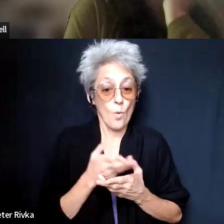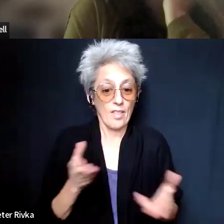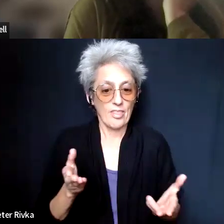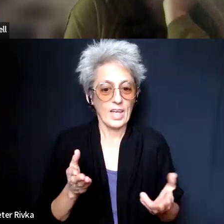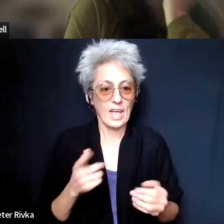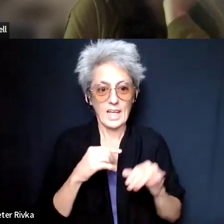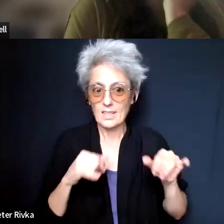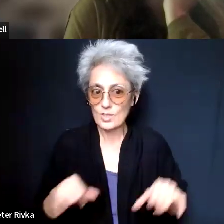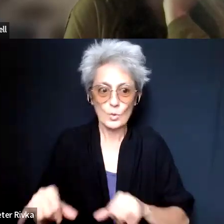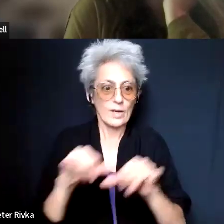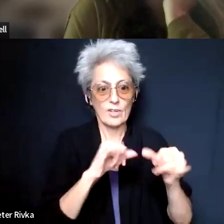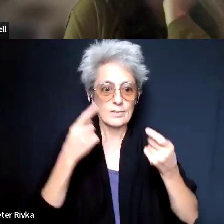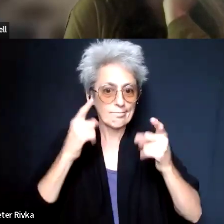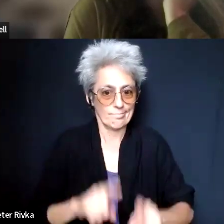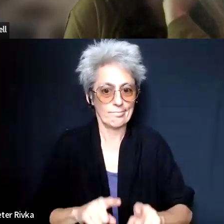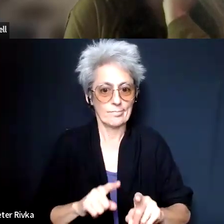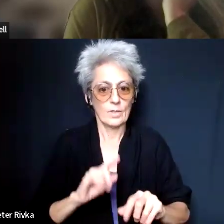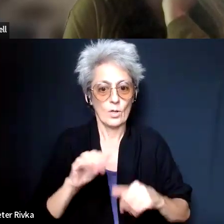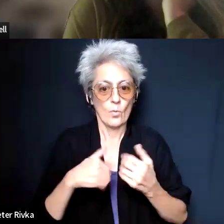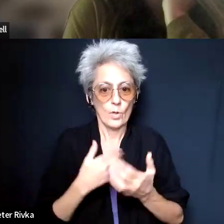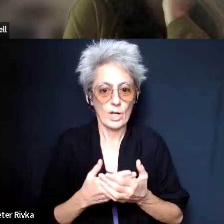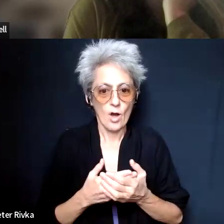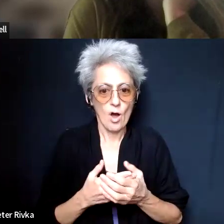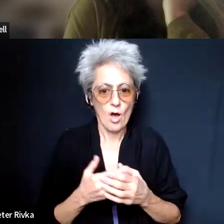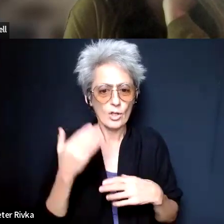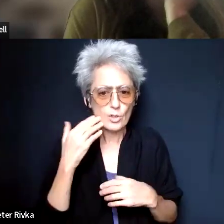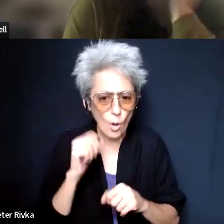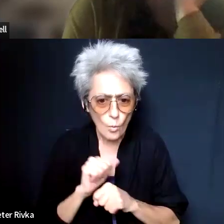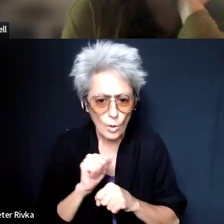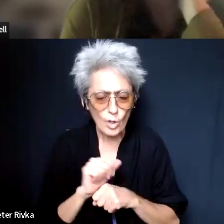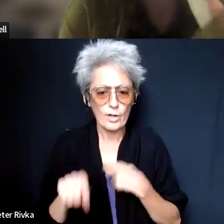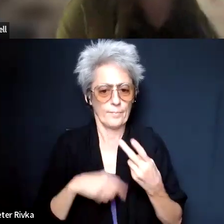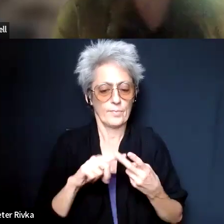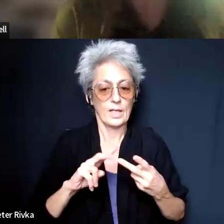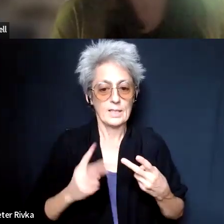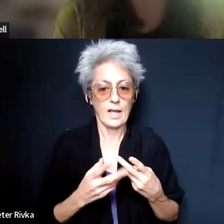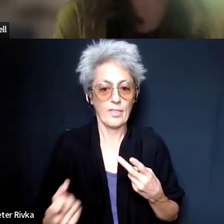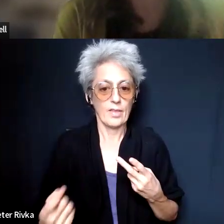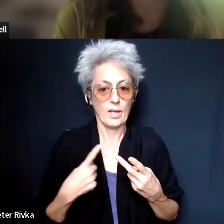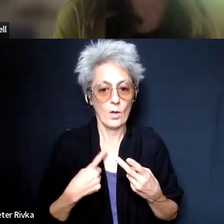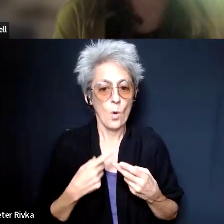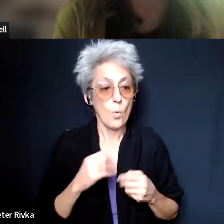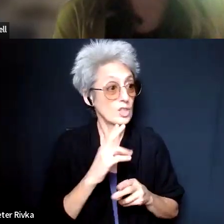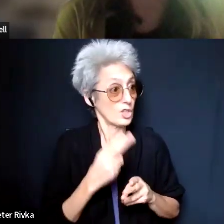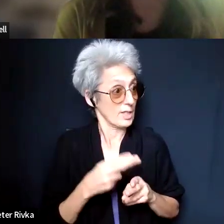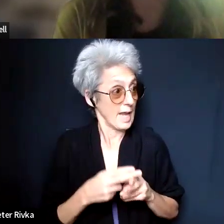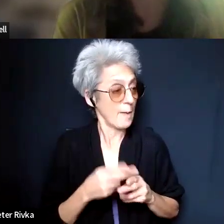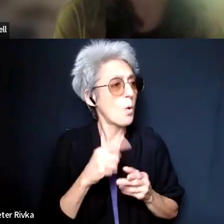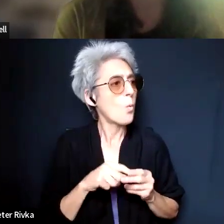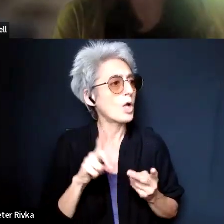We all know work. Second thing that people ask us, what's your name? What do you do?